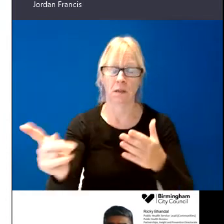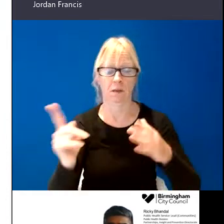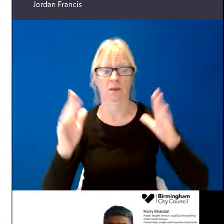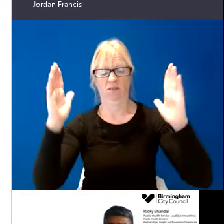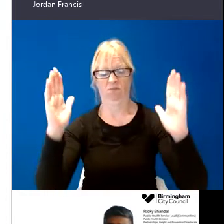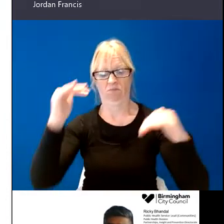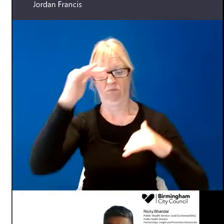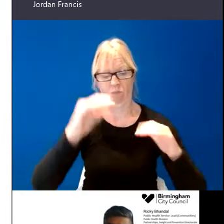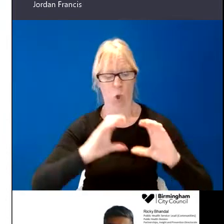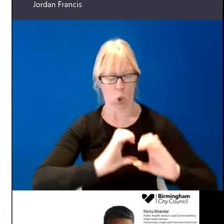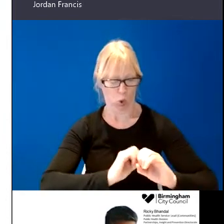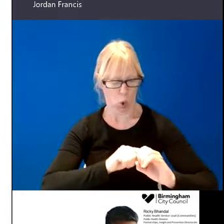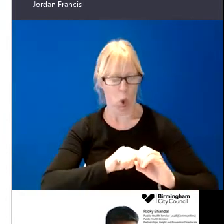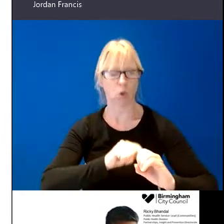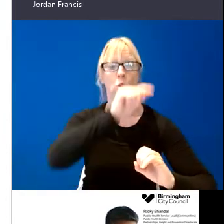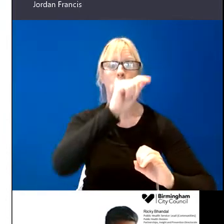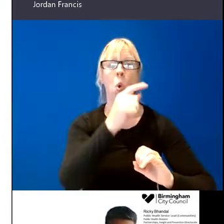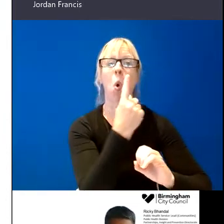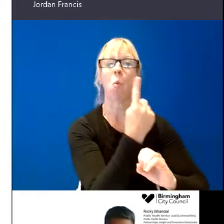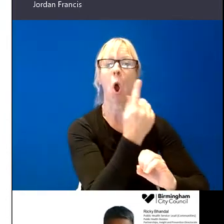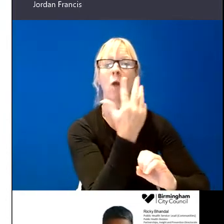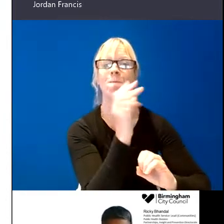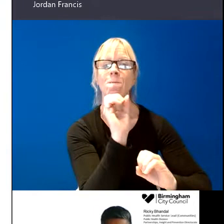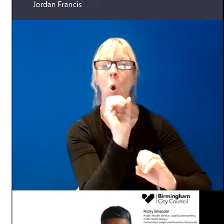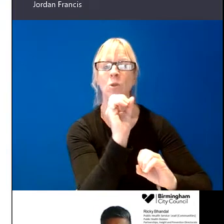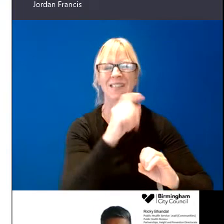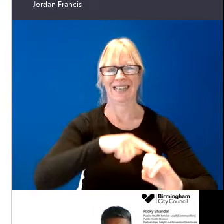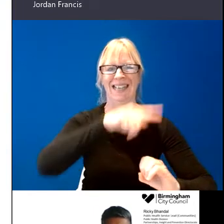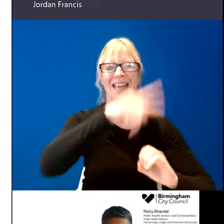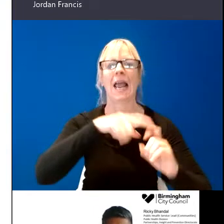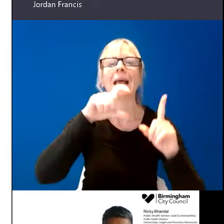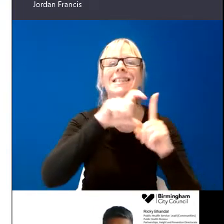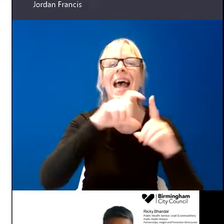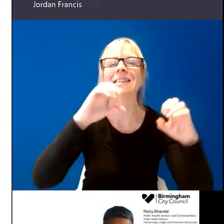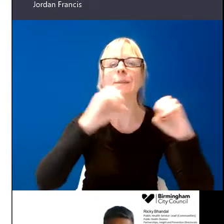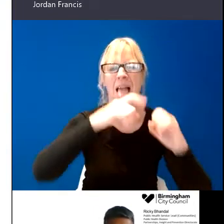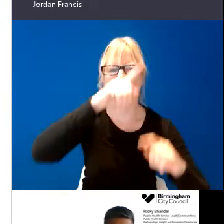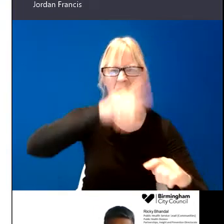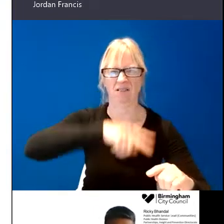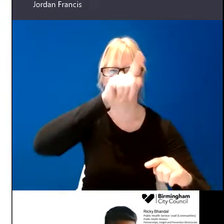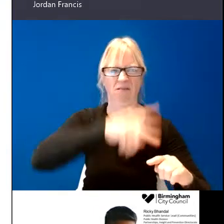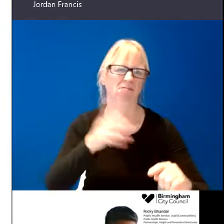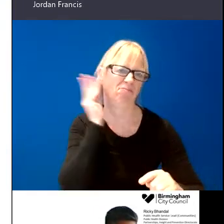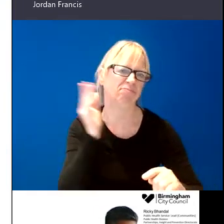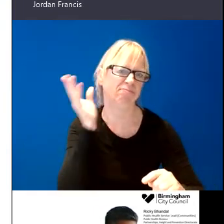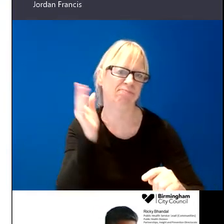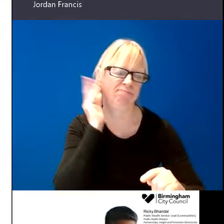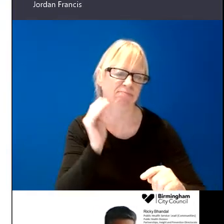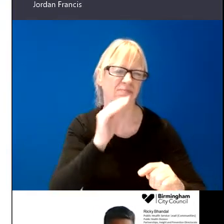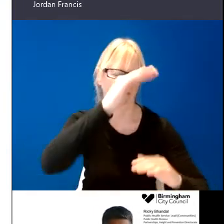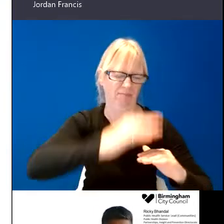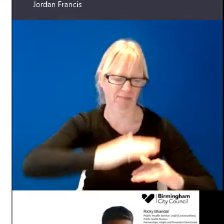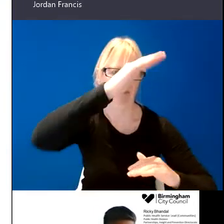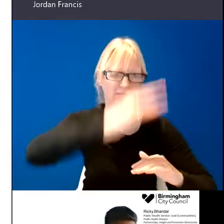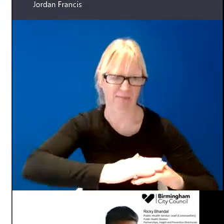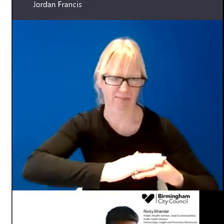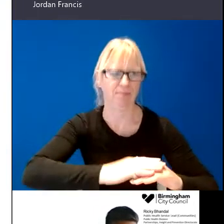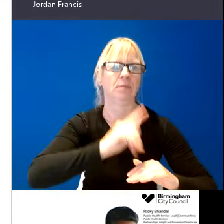and 140 decibels. The next two statements are taken from